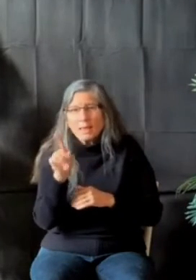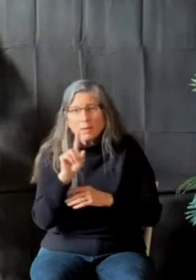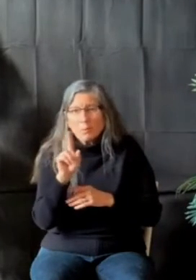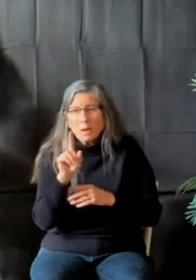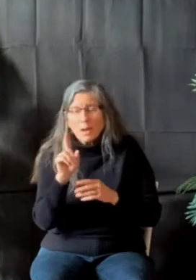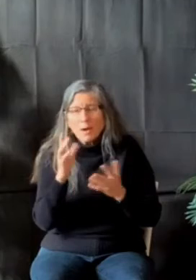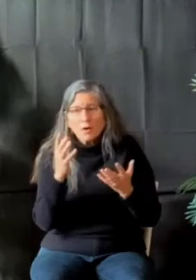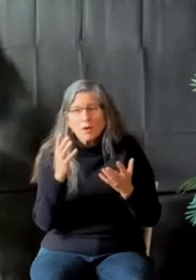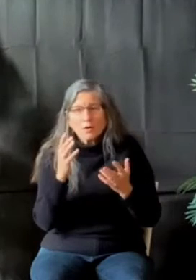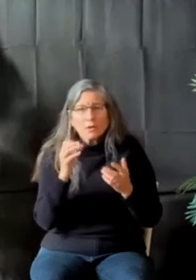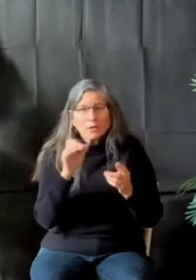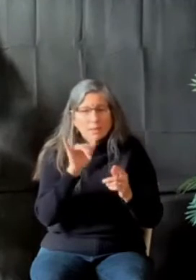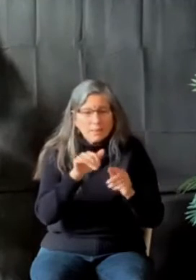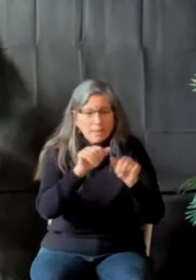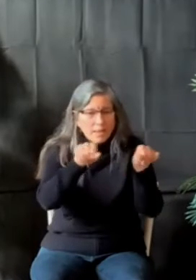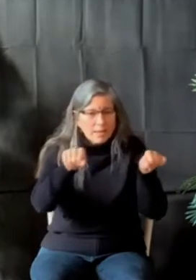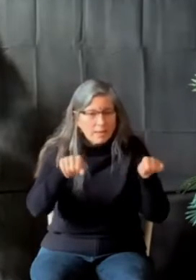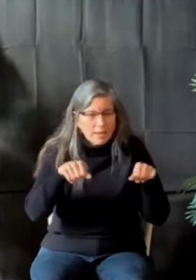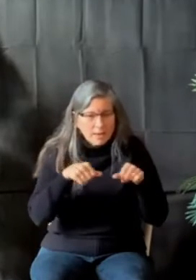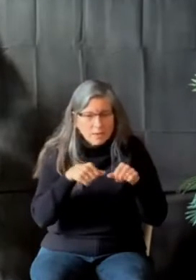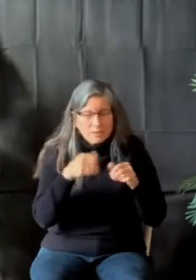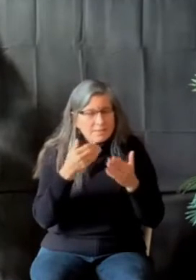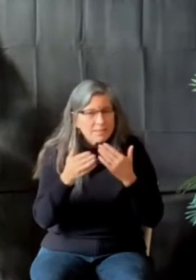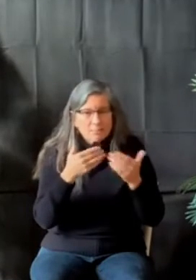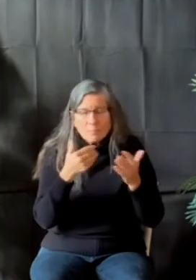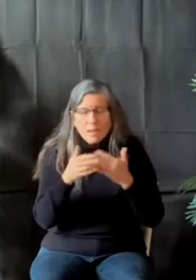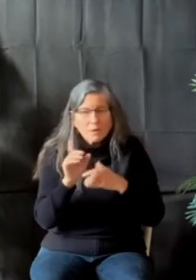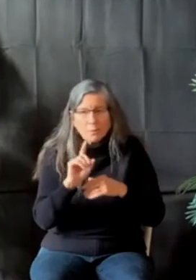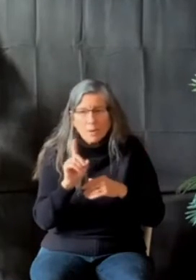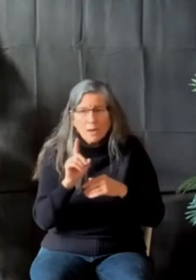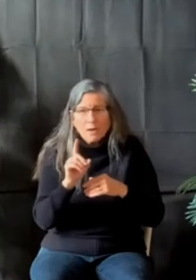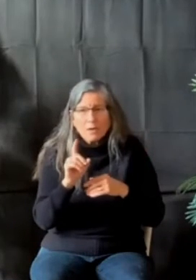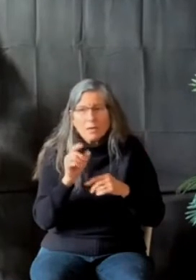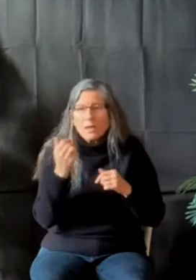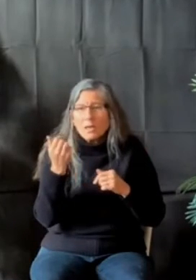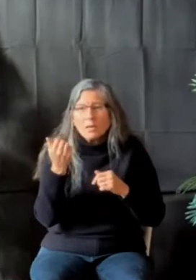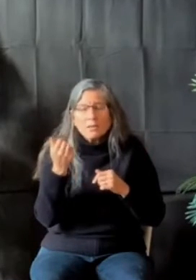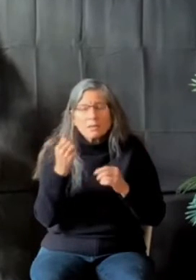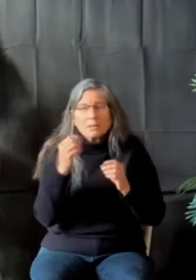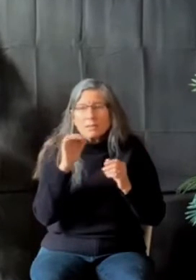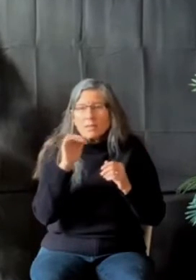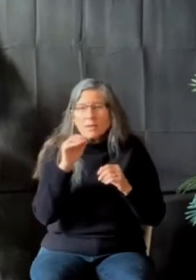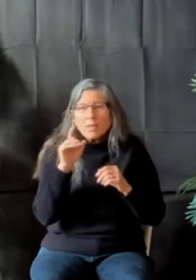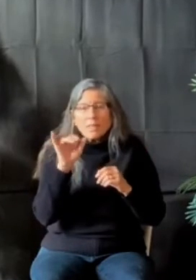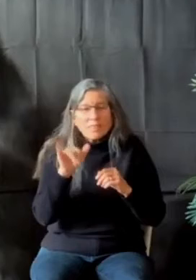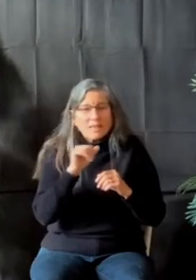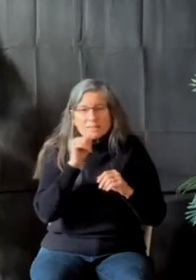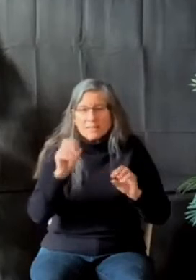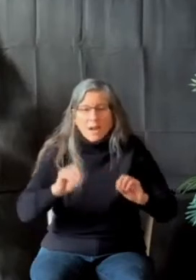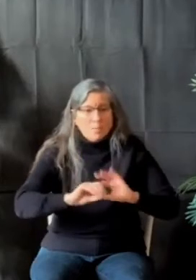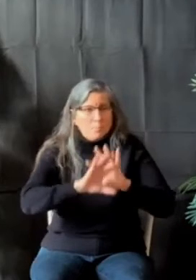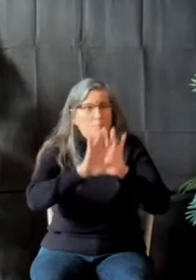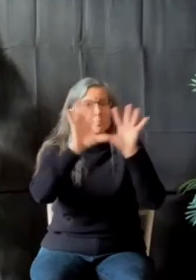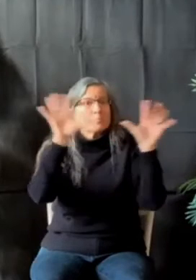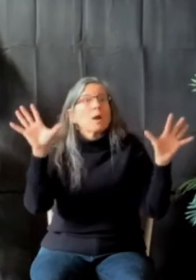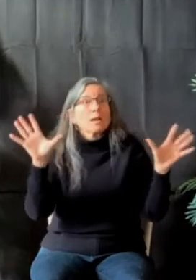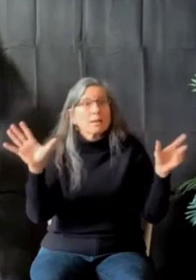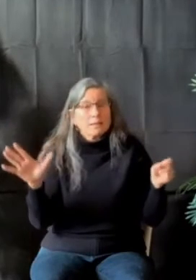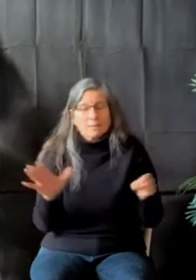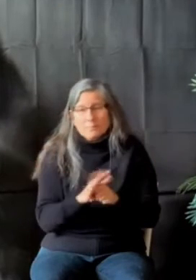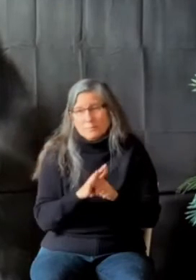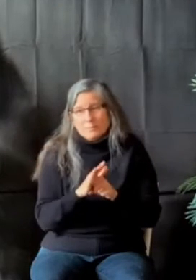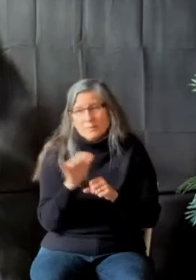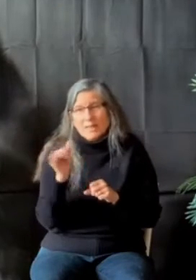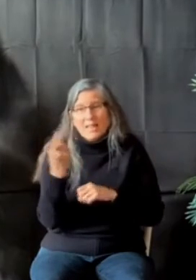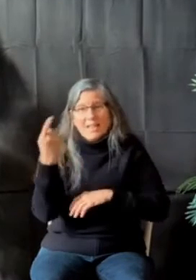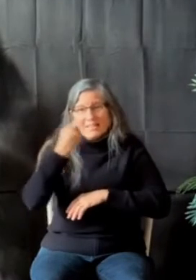the Gentiles, whether it be in the men's court, it did not make any difference. There was hardly any place you could go that it wasn't lit up brightly